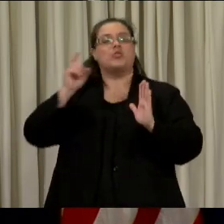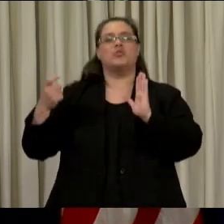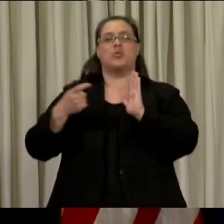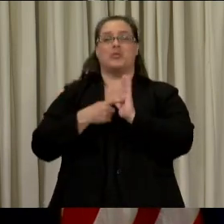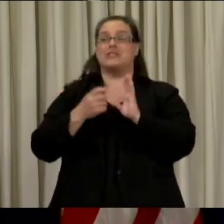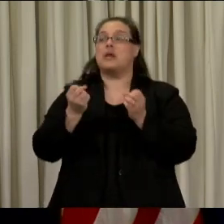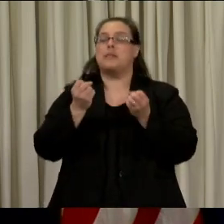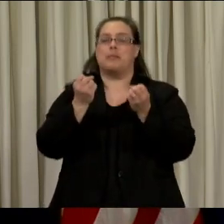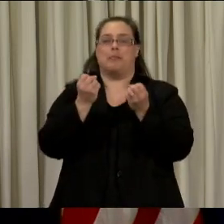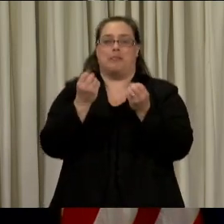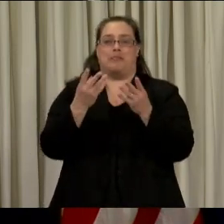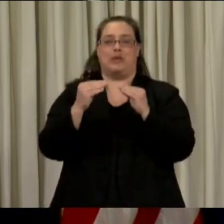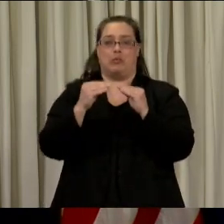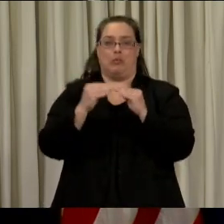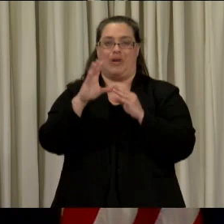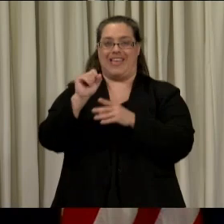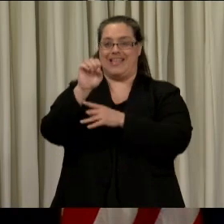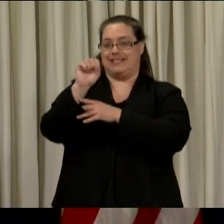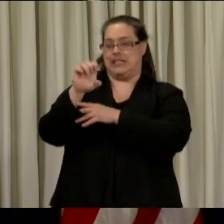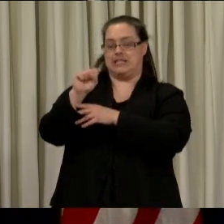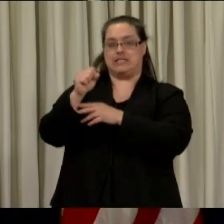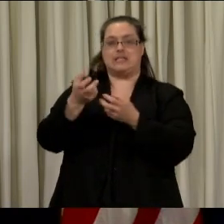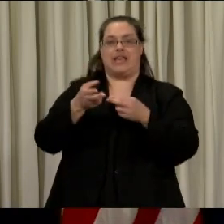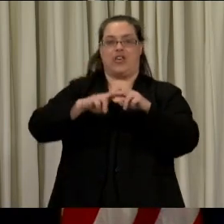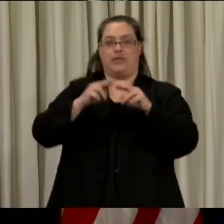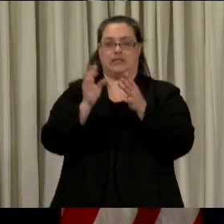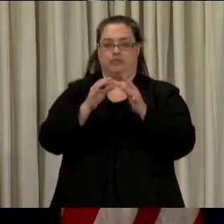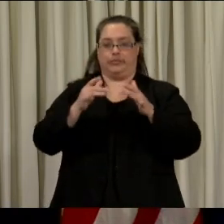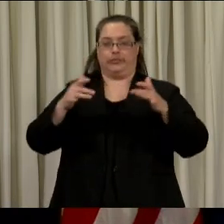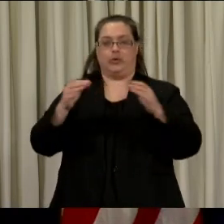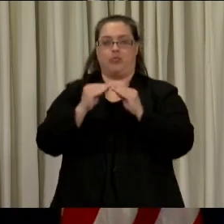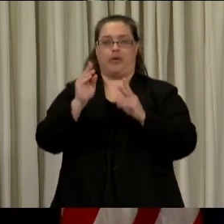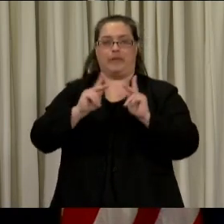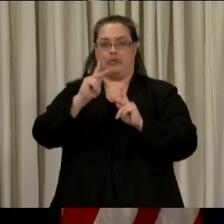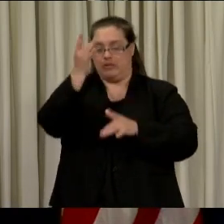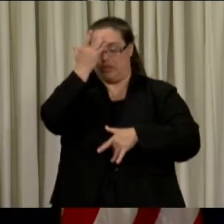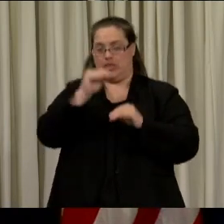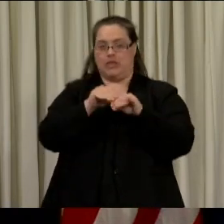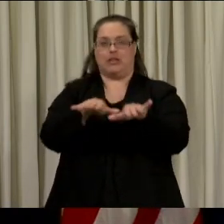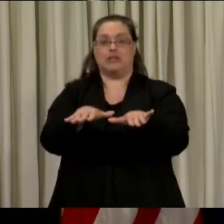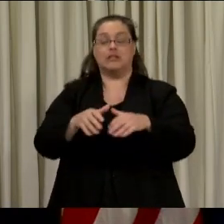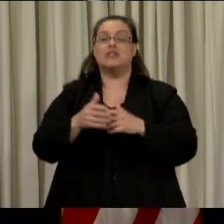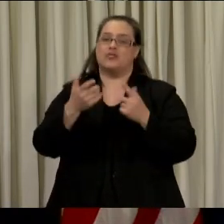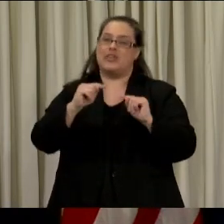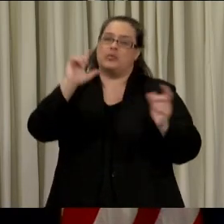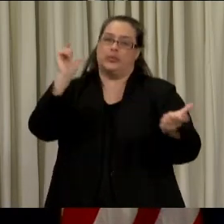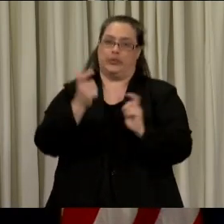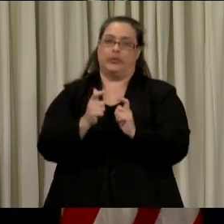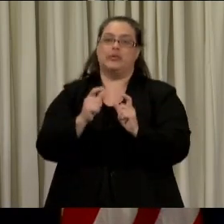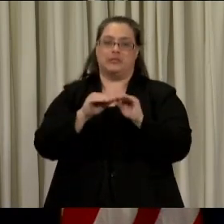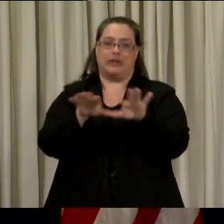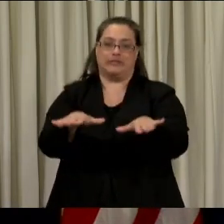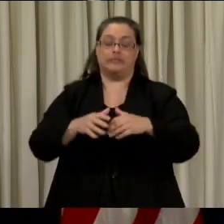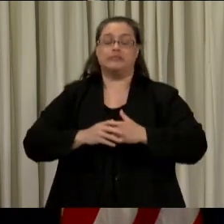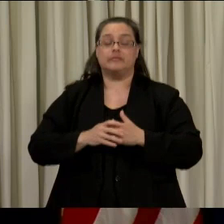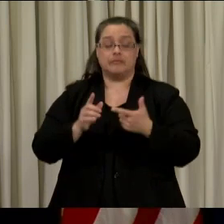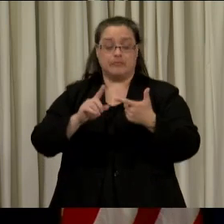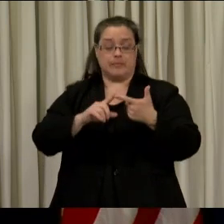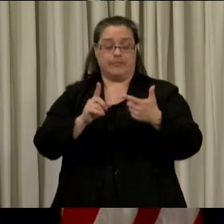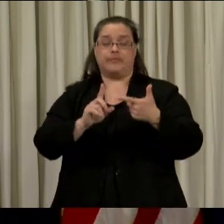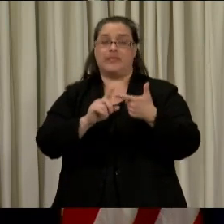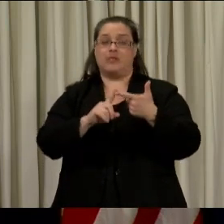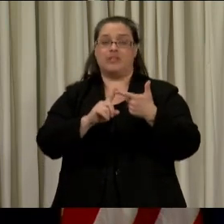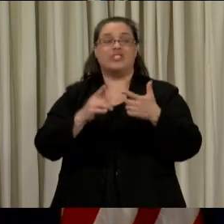in Delaware, and we want to stem the rate of community spread. Second, we're very concerned about the ability